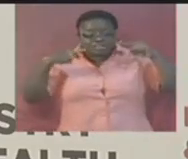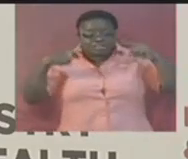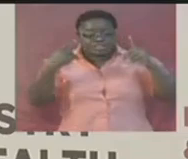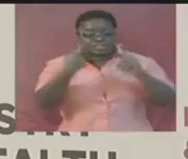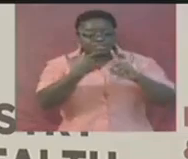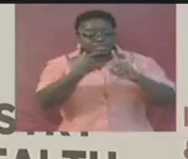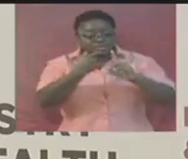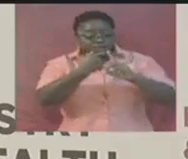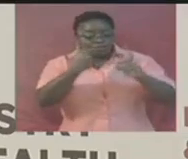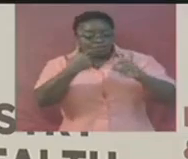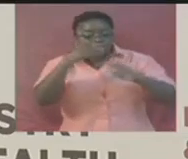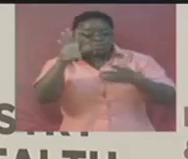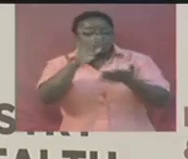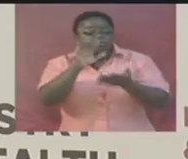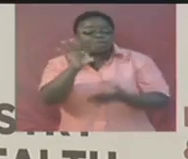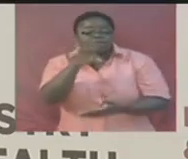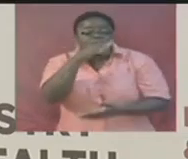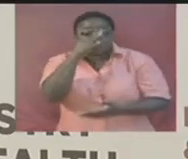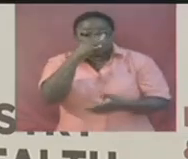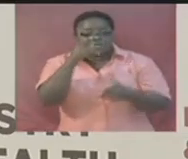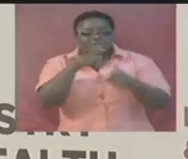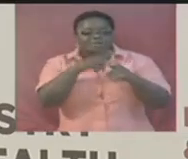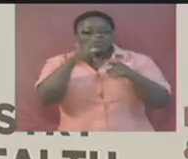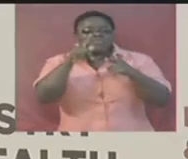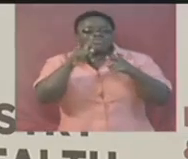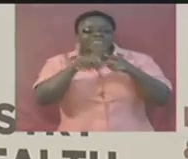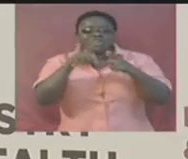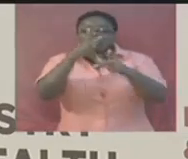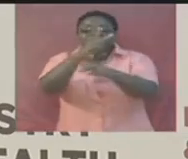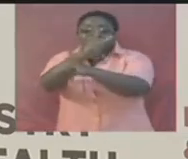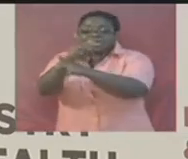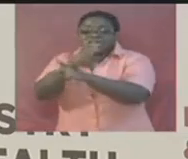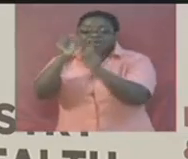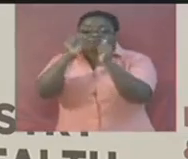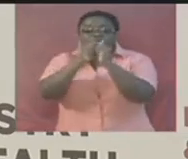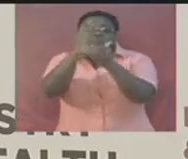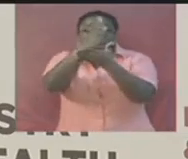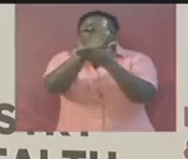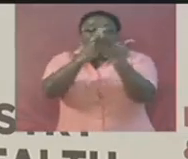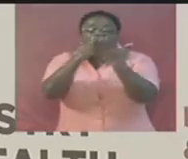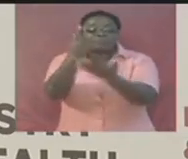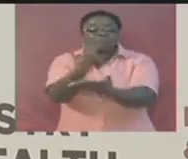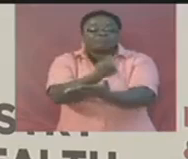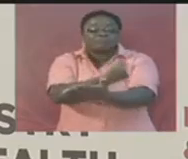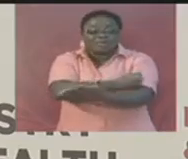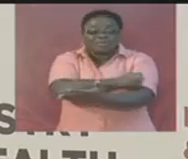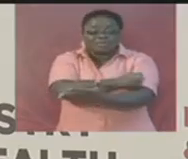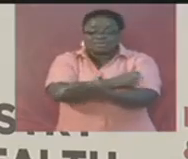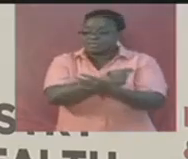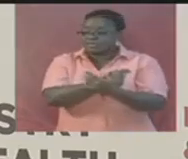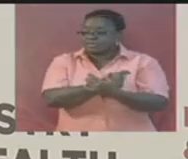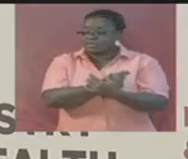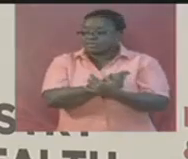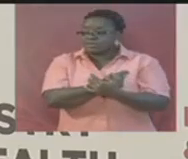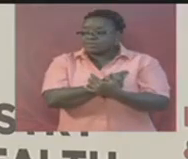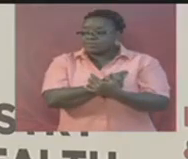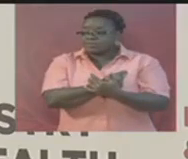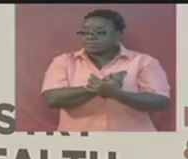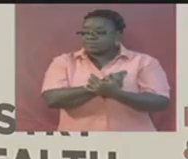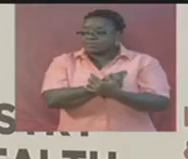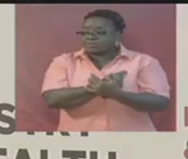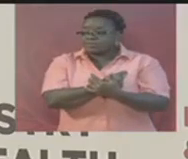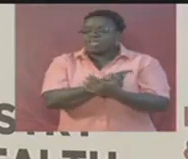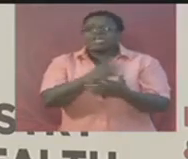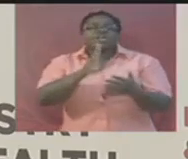more vaccines, and you've probably had bad responses to previous vaccines because polysorbates is in a lot of different